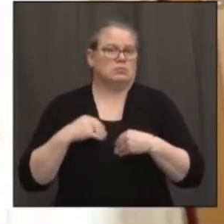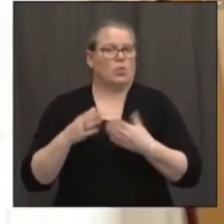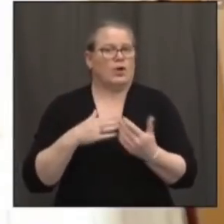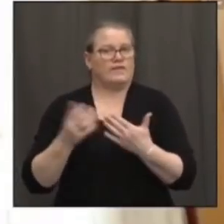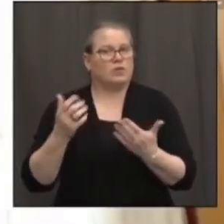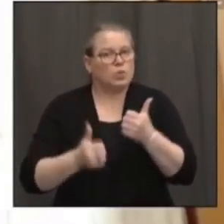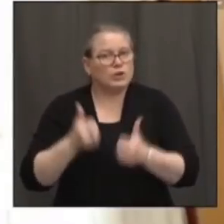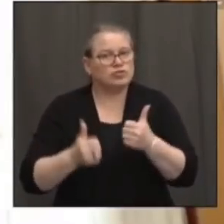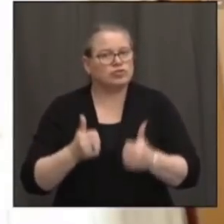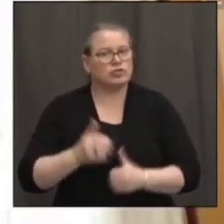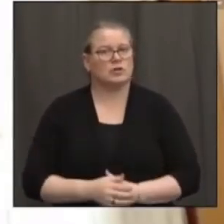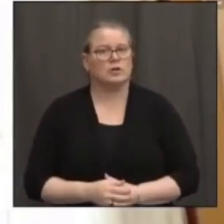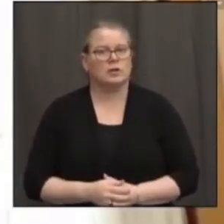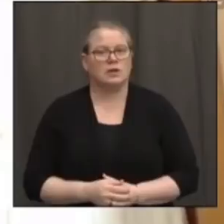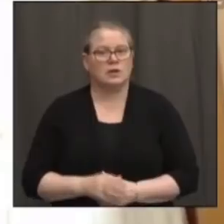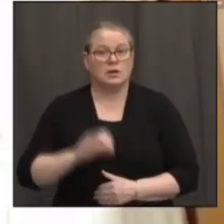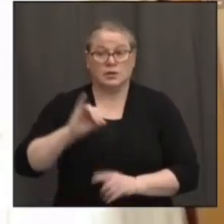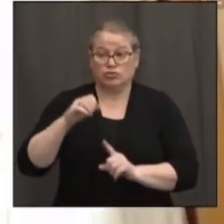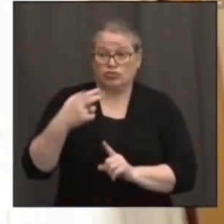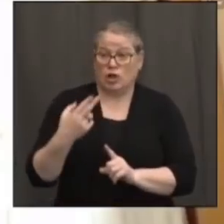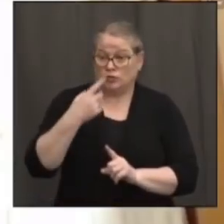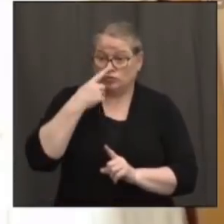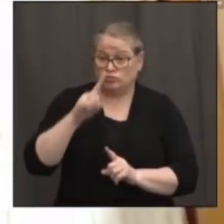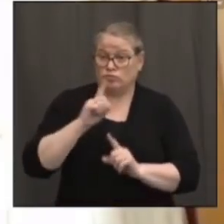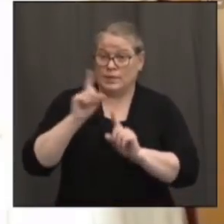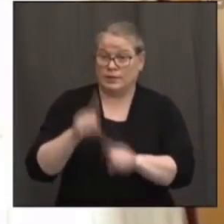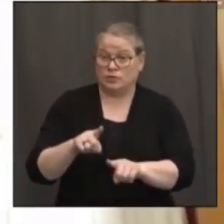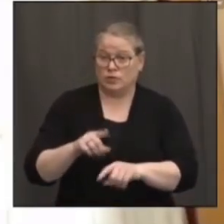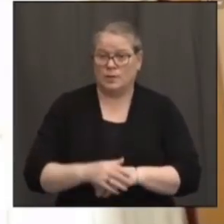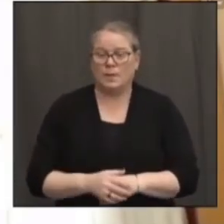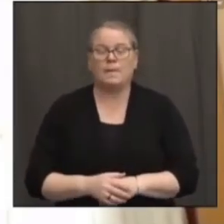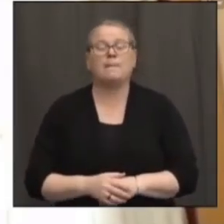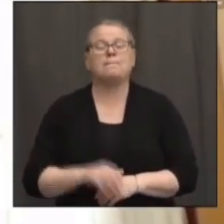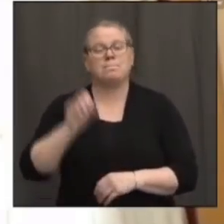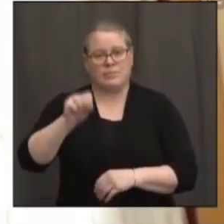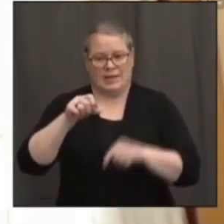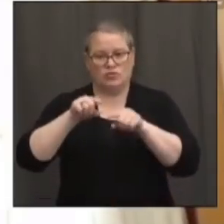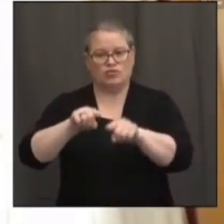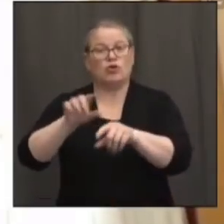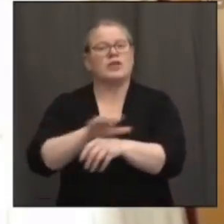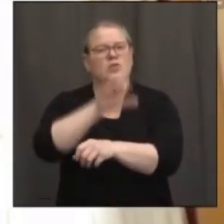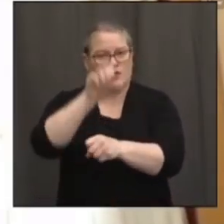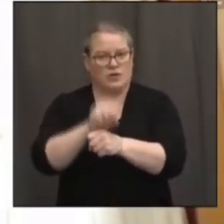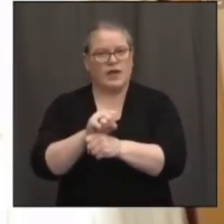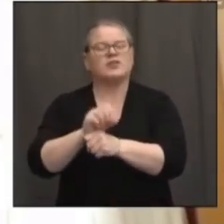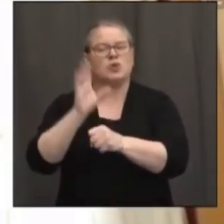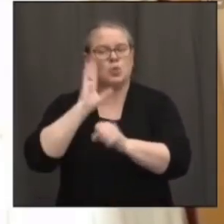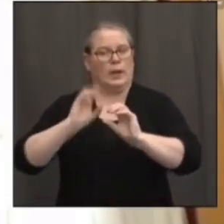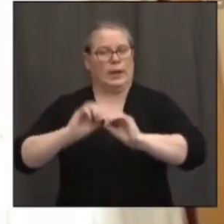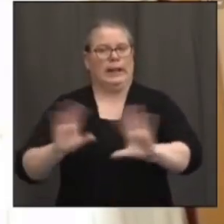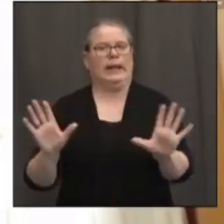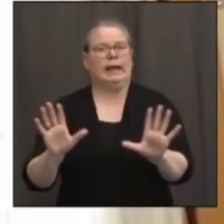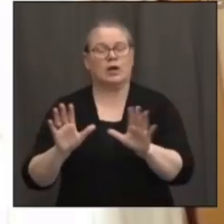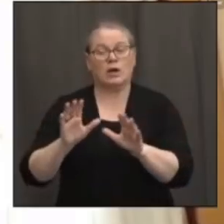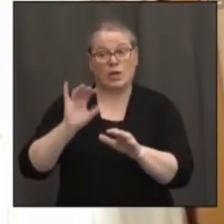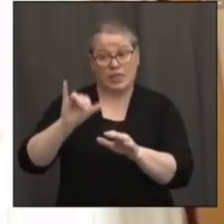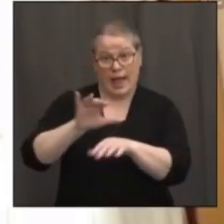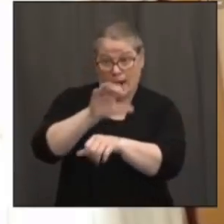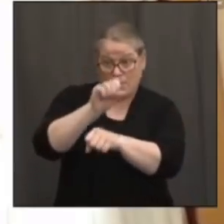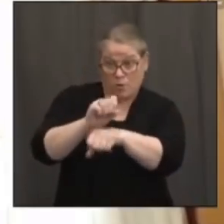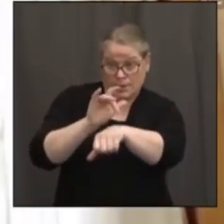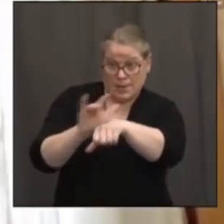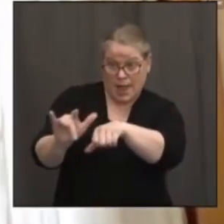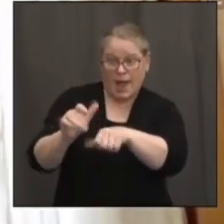visible in the reservation process which vaccine is associated with that appointment slot. So we want people to have visibility and transparency into